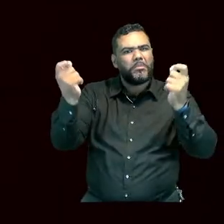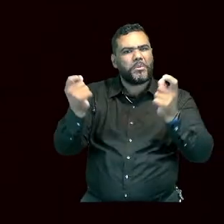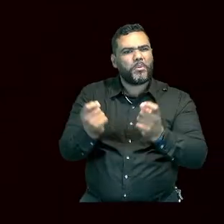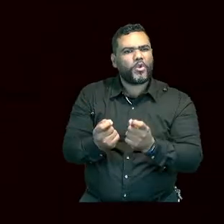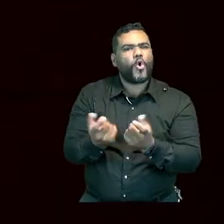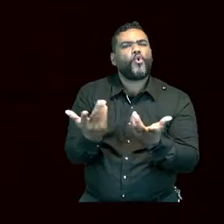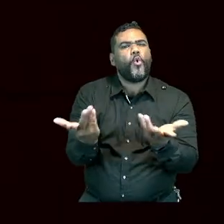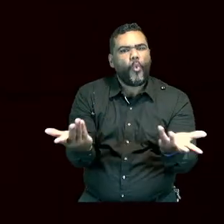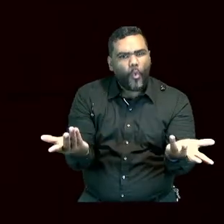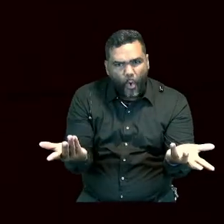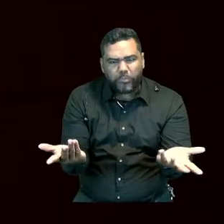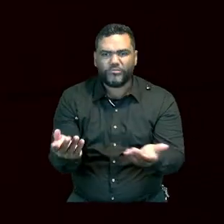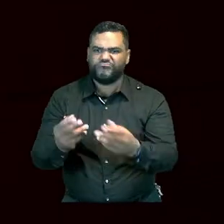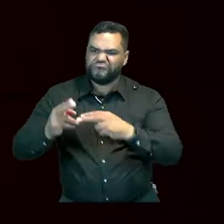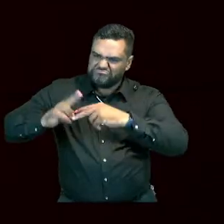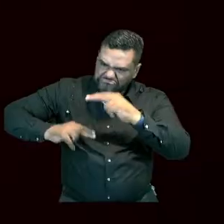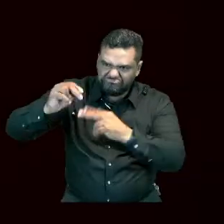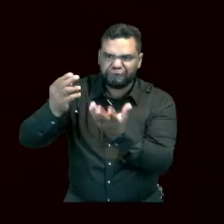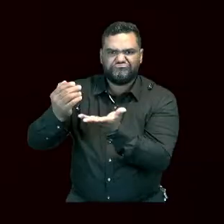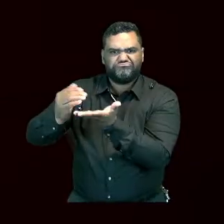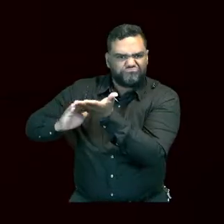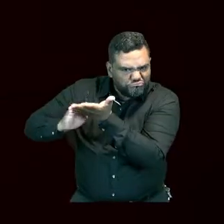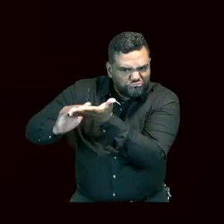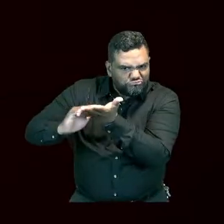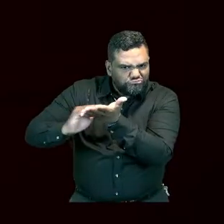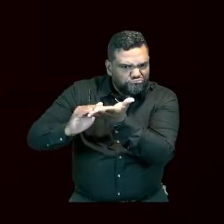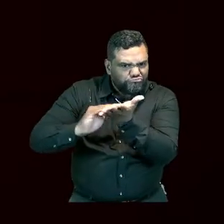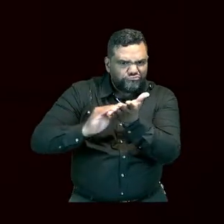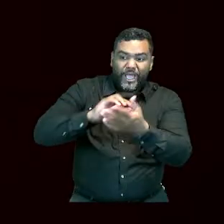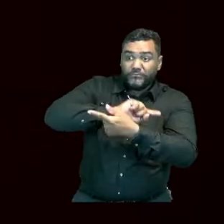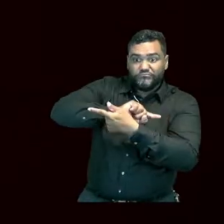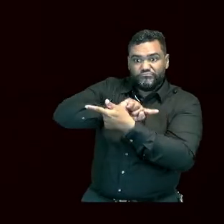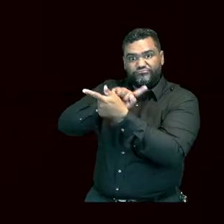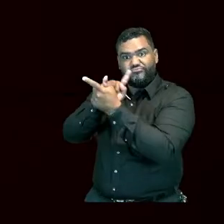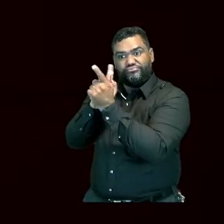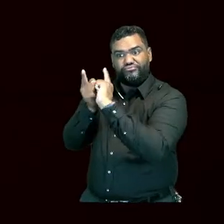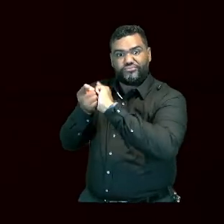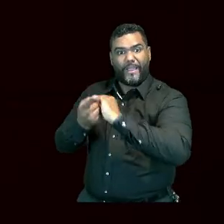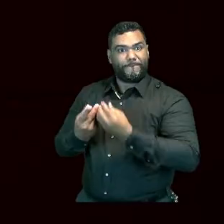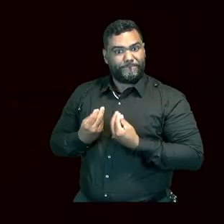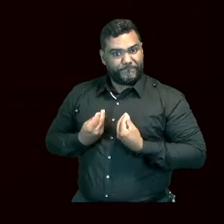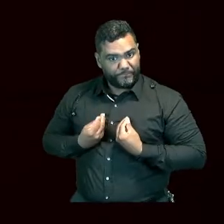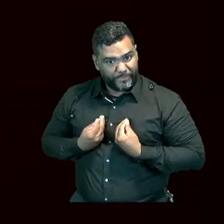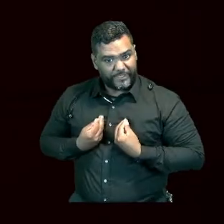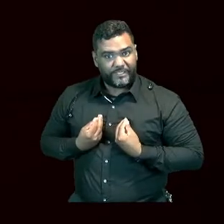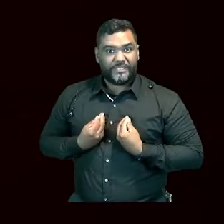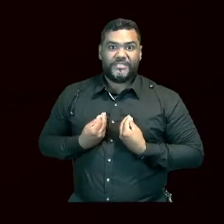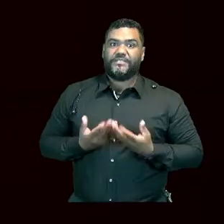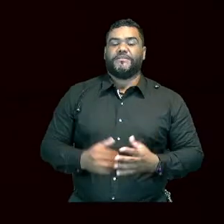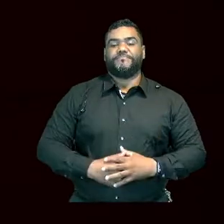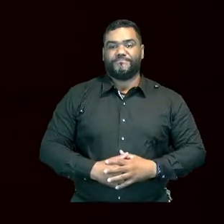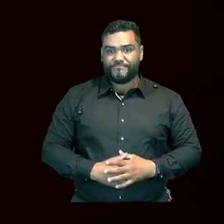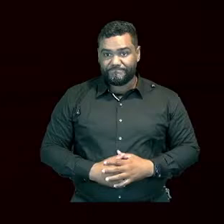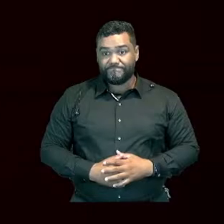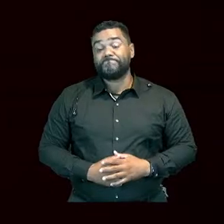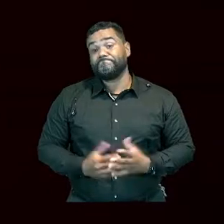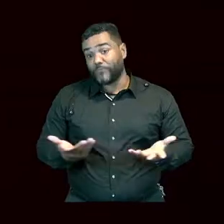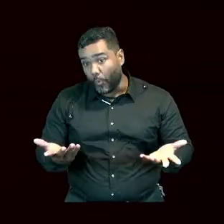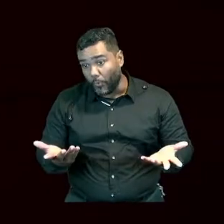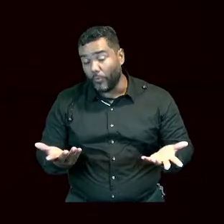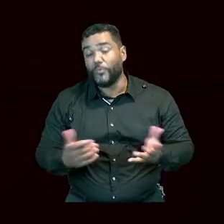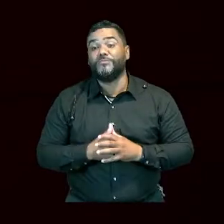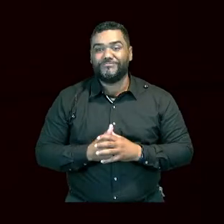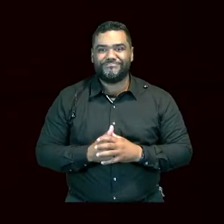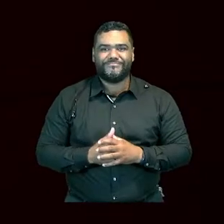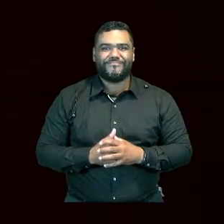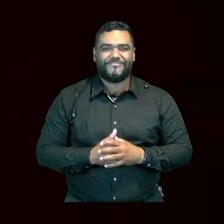how we can build economies that dignify, repair, care, and transform those realities